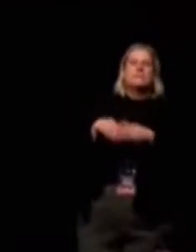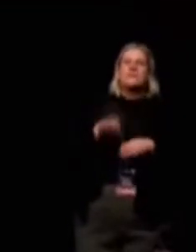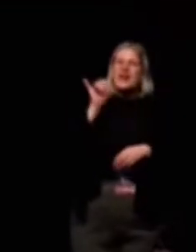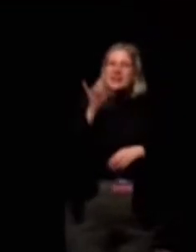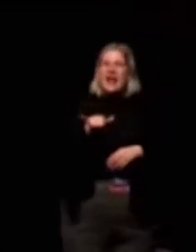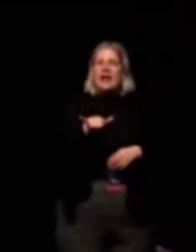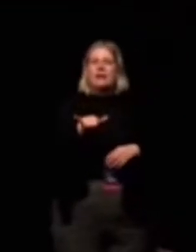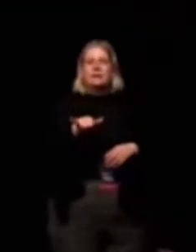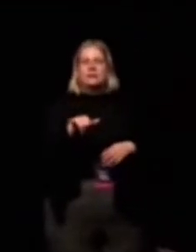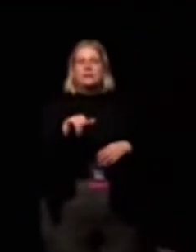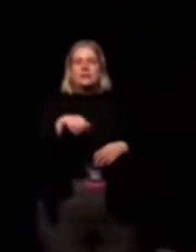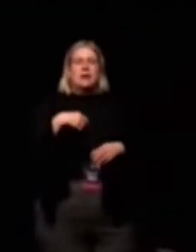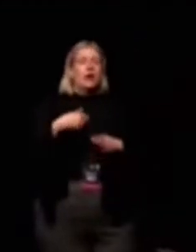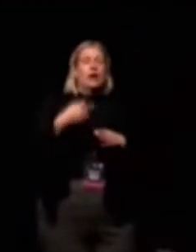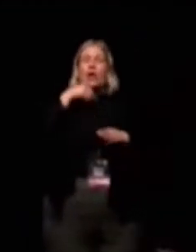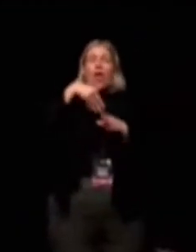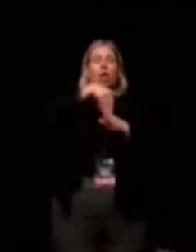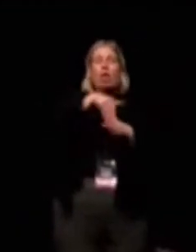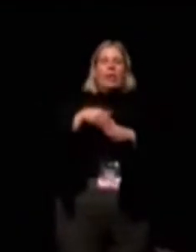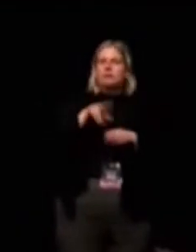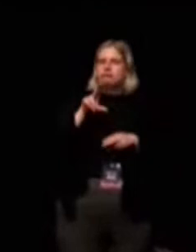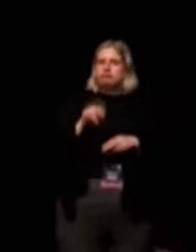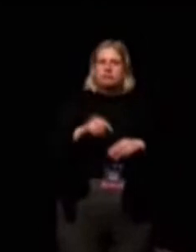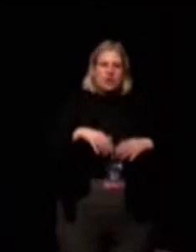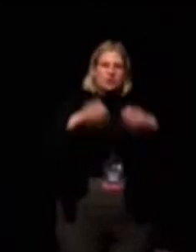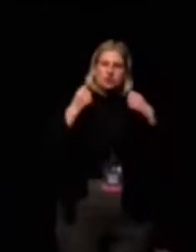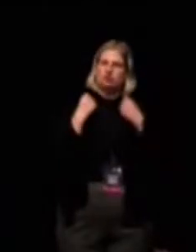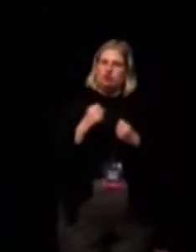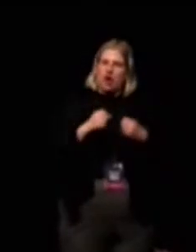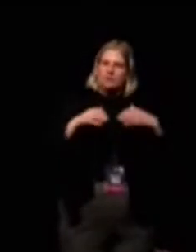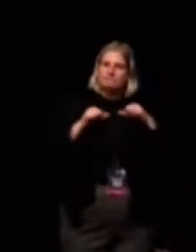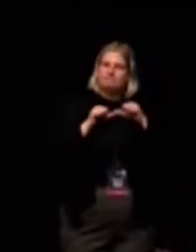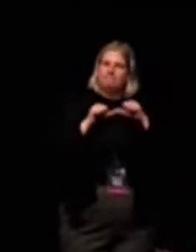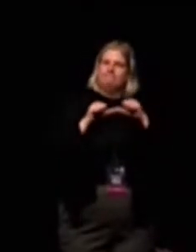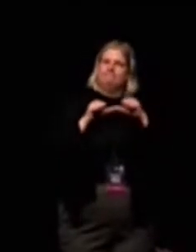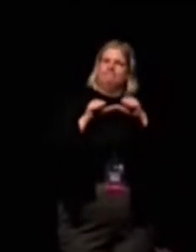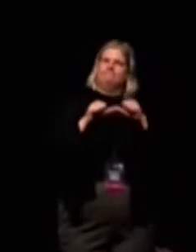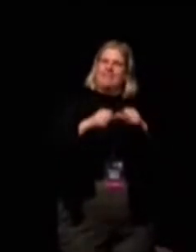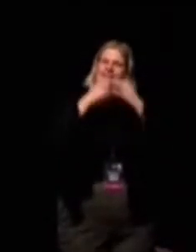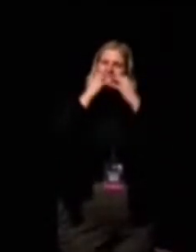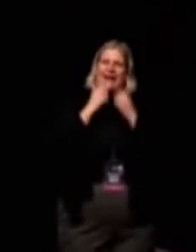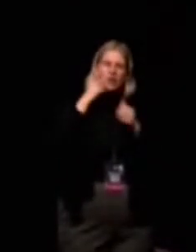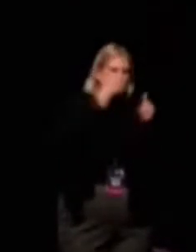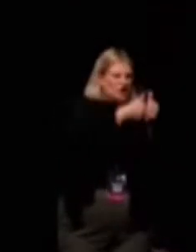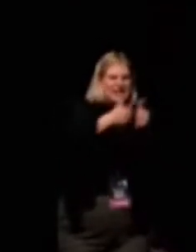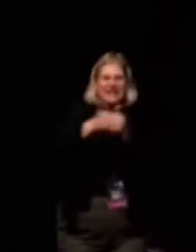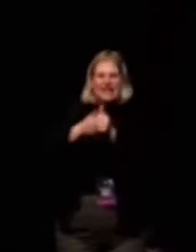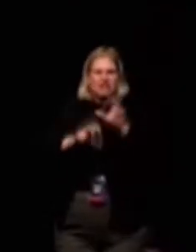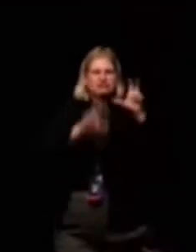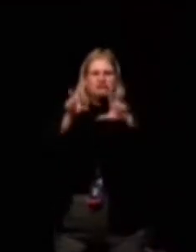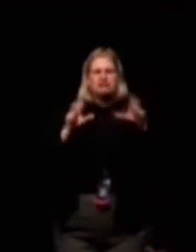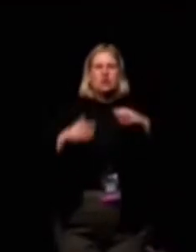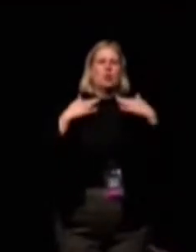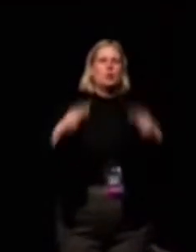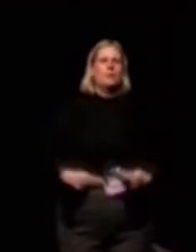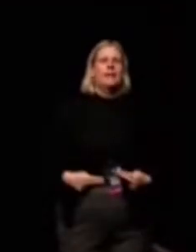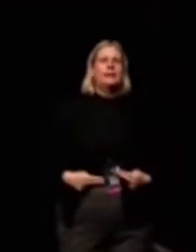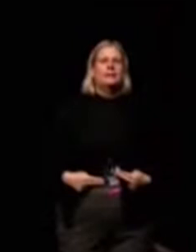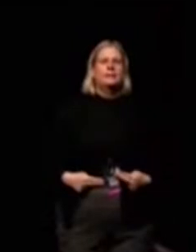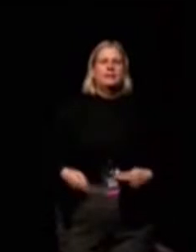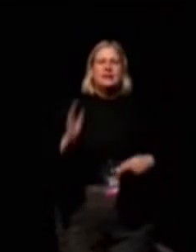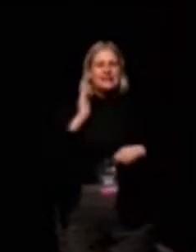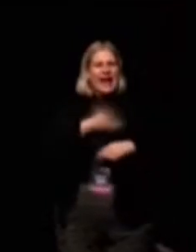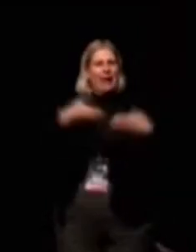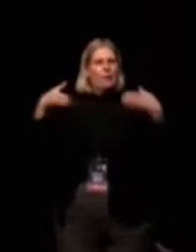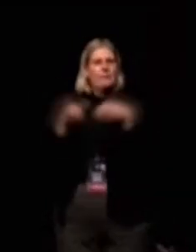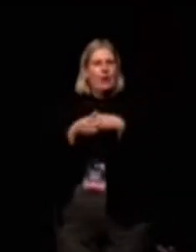our unwavering belief in the potential and value of every single human being. It's our party, and